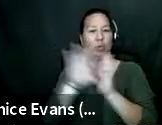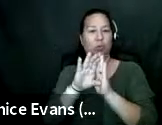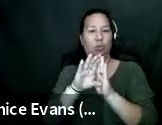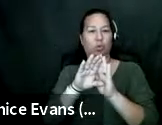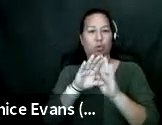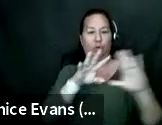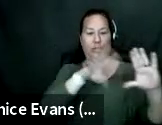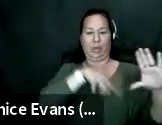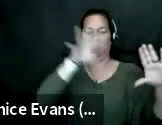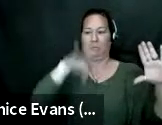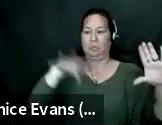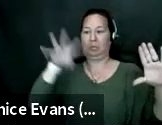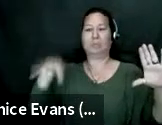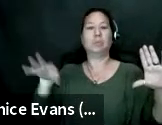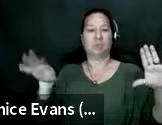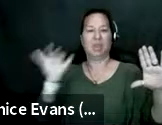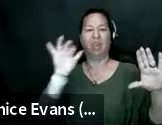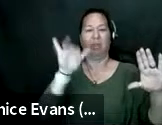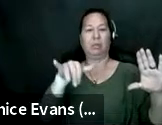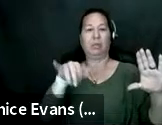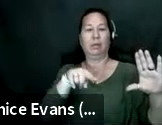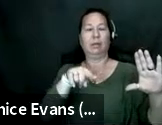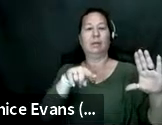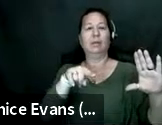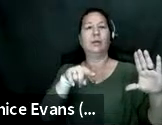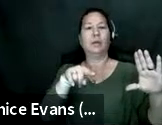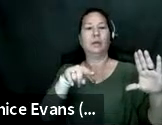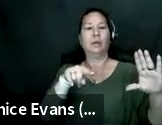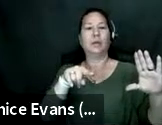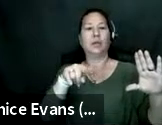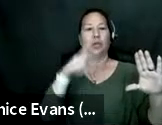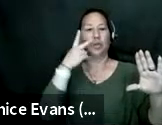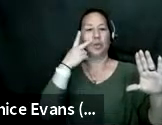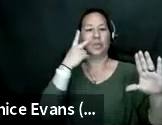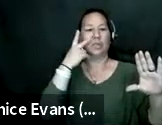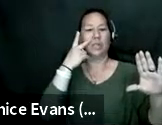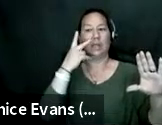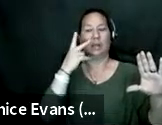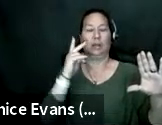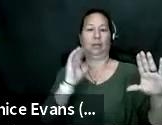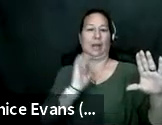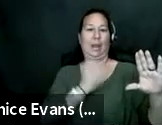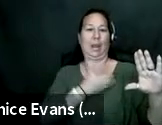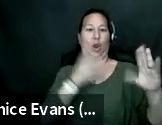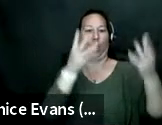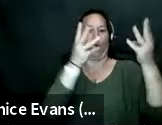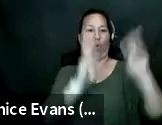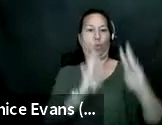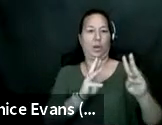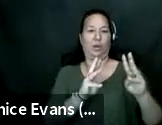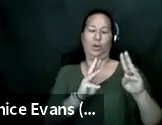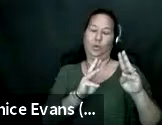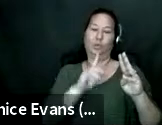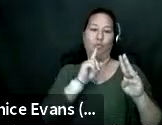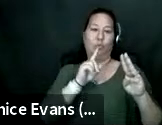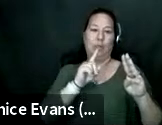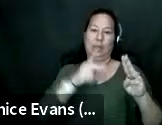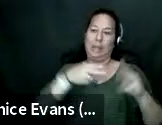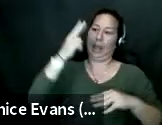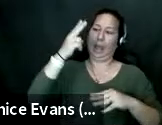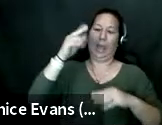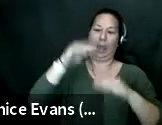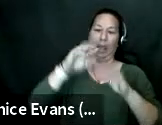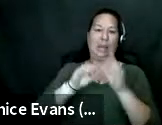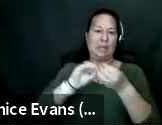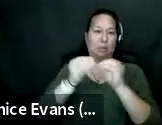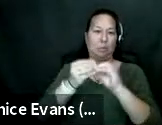of you may recall, we had a very substantial winter surge, and now we're at a place of much lower rates. We're